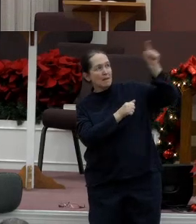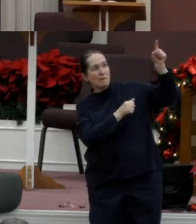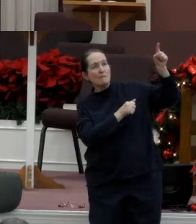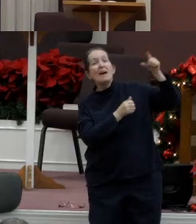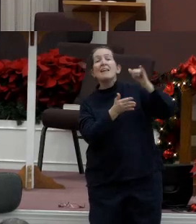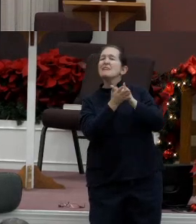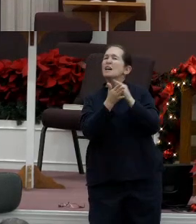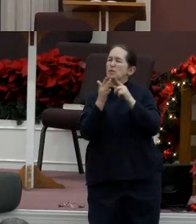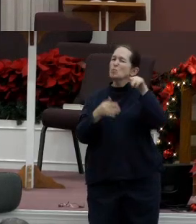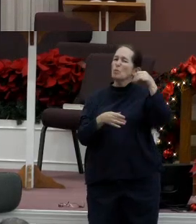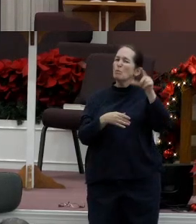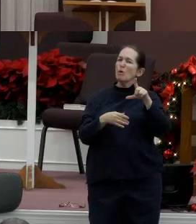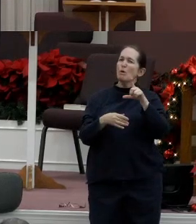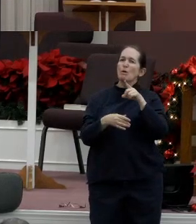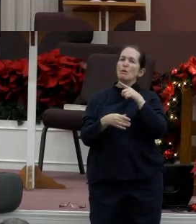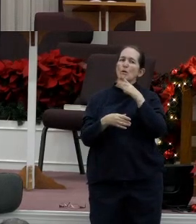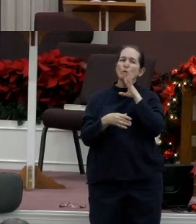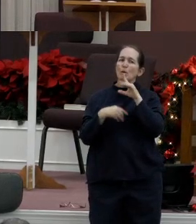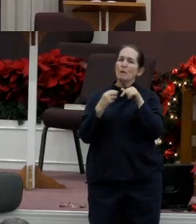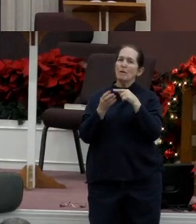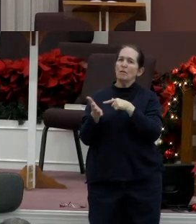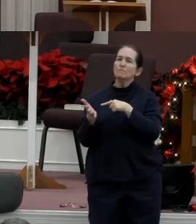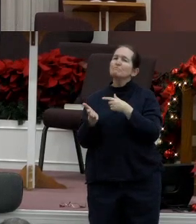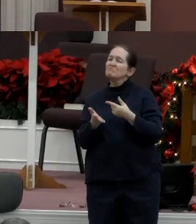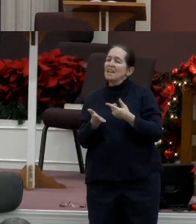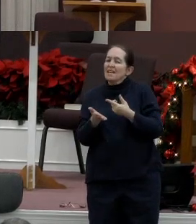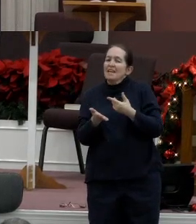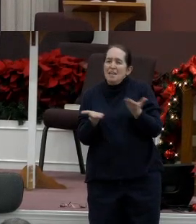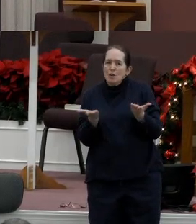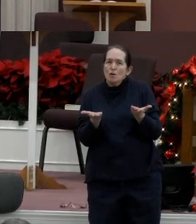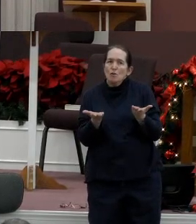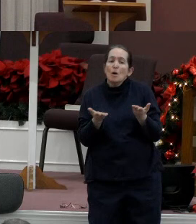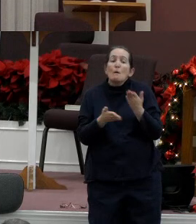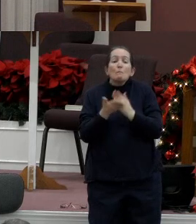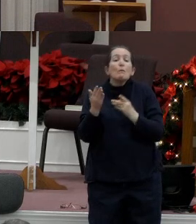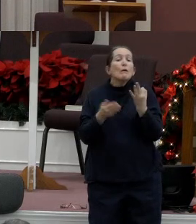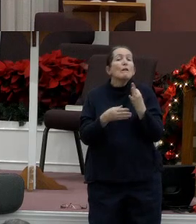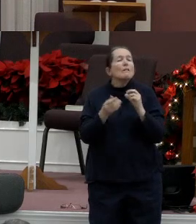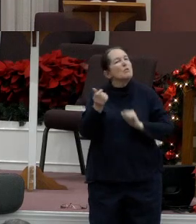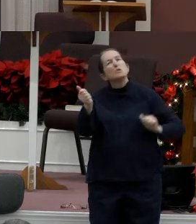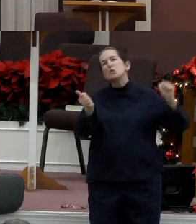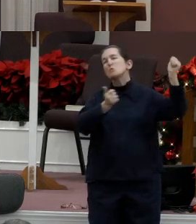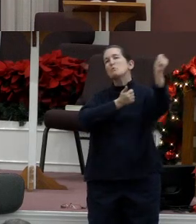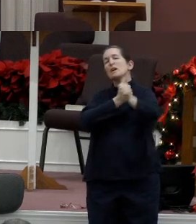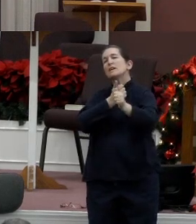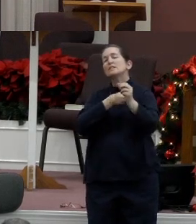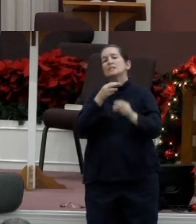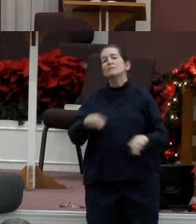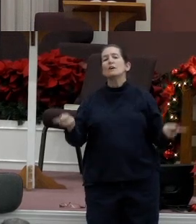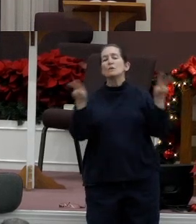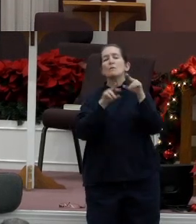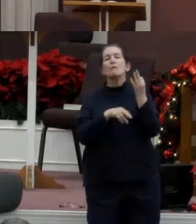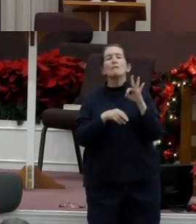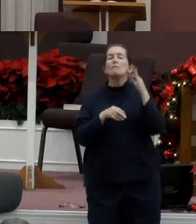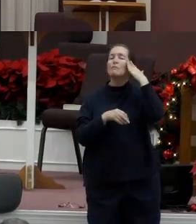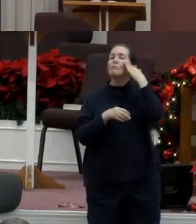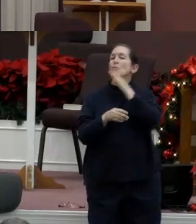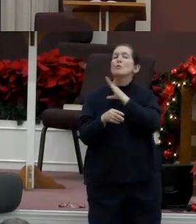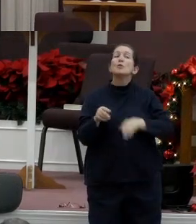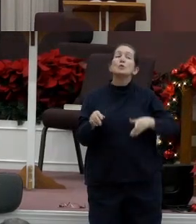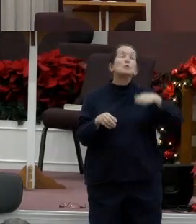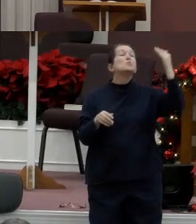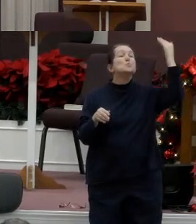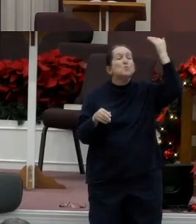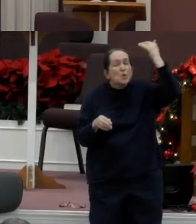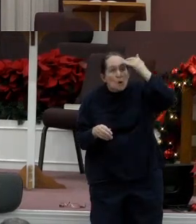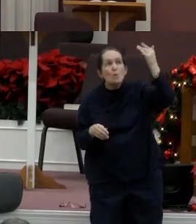what Paul's talking about here. That's part of the surpassing value of knowing Christ, to know